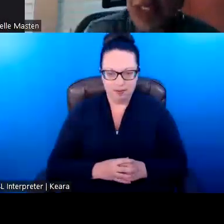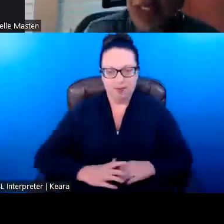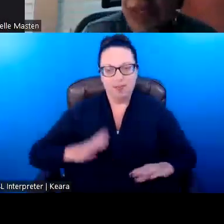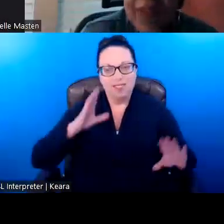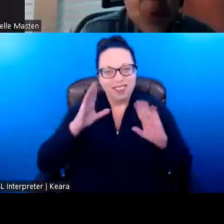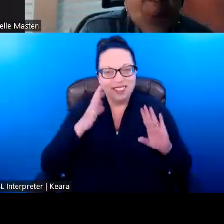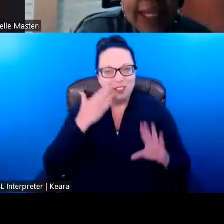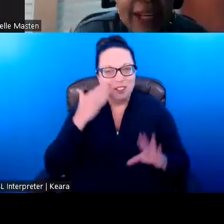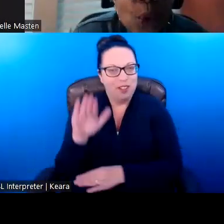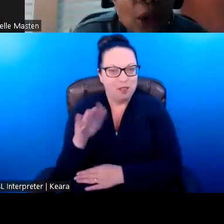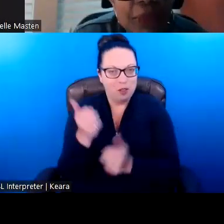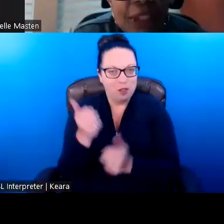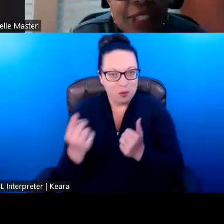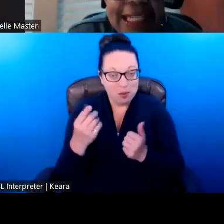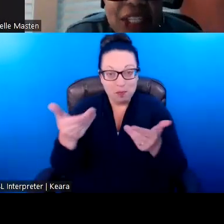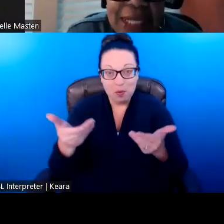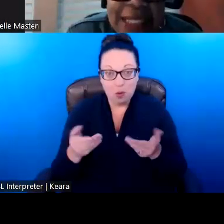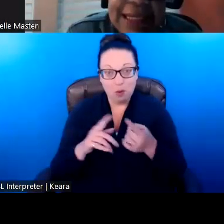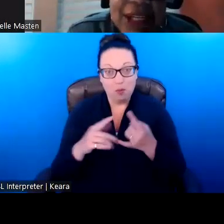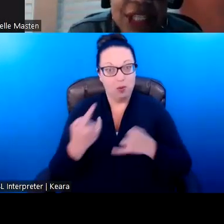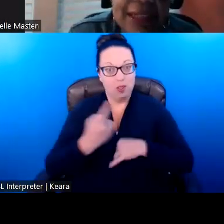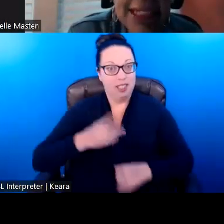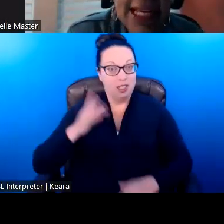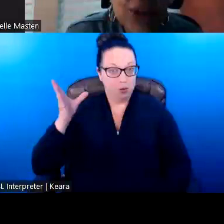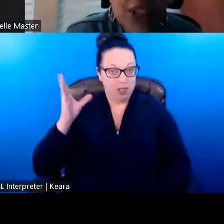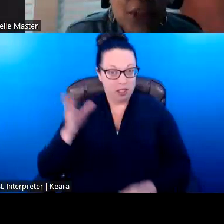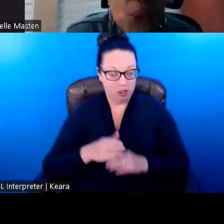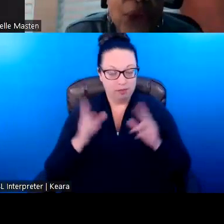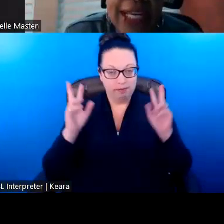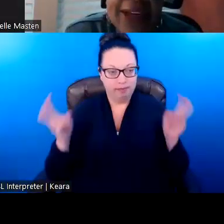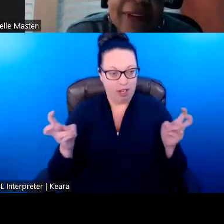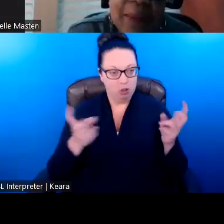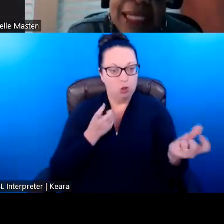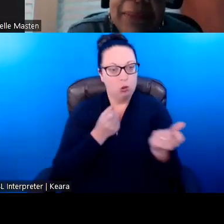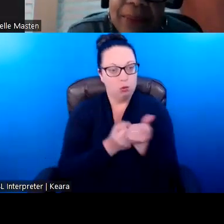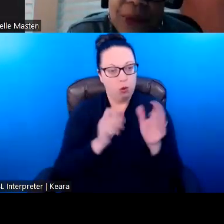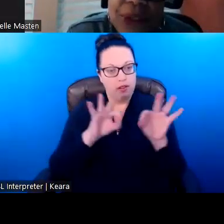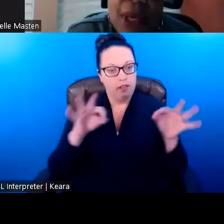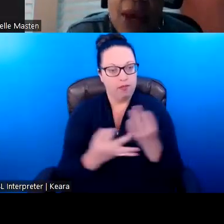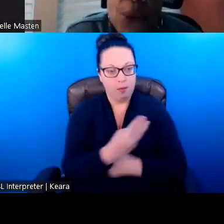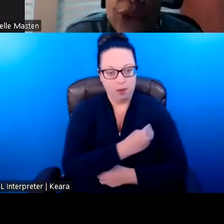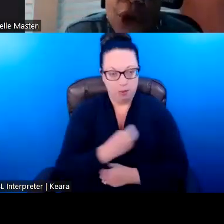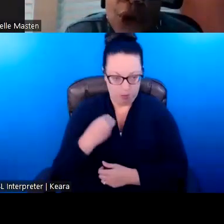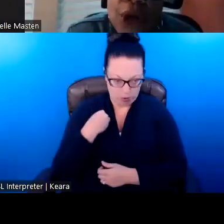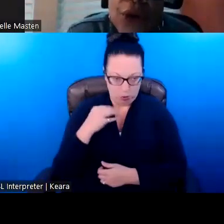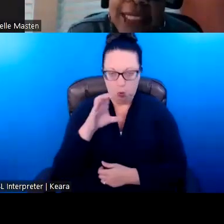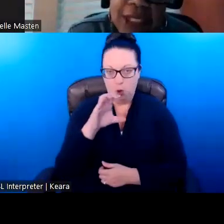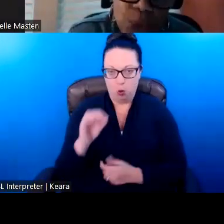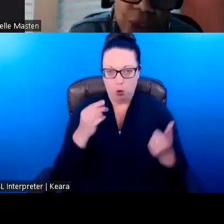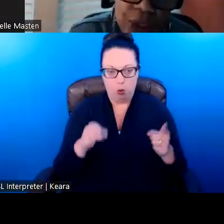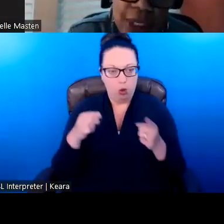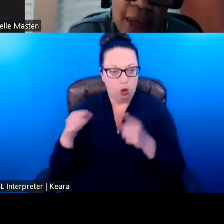Good afternoon, everyone, and welcome to today's presentation titled Supporting Family Members with